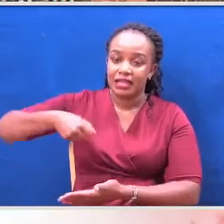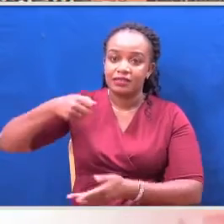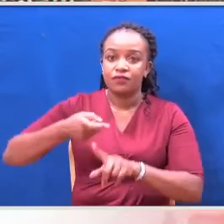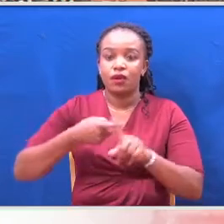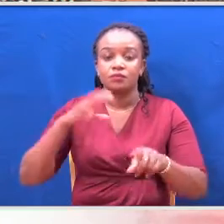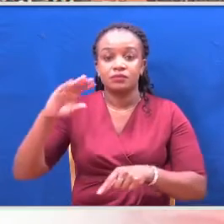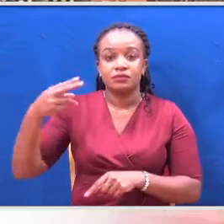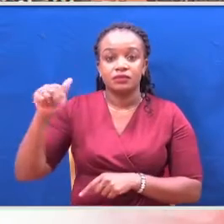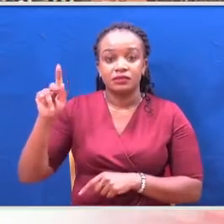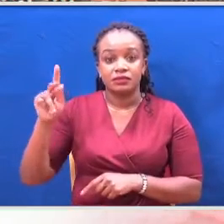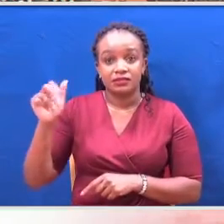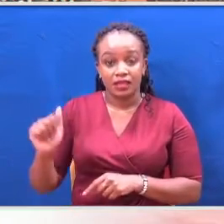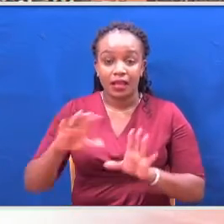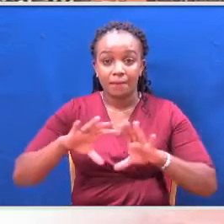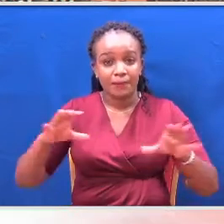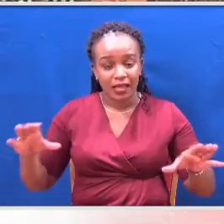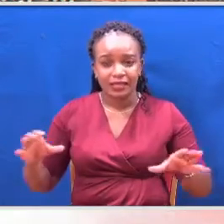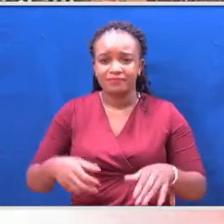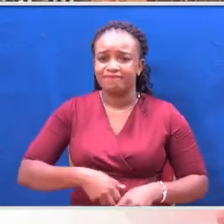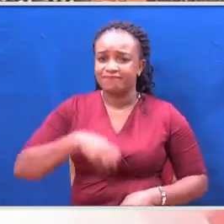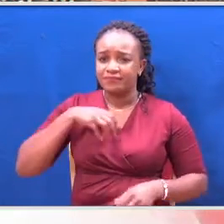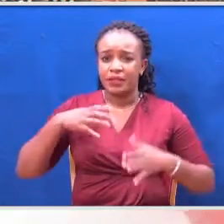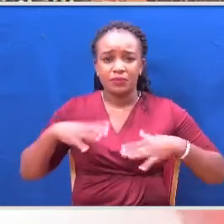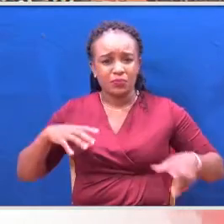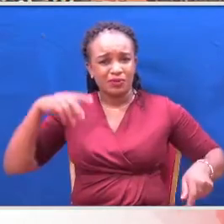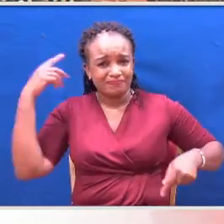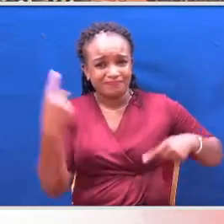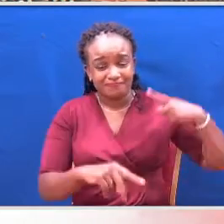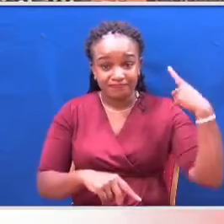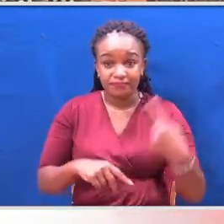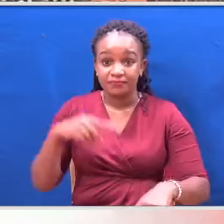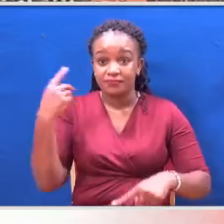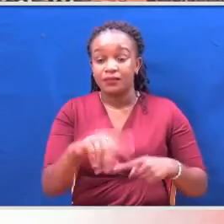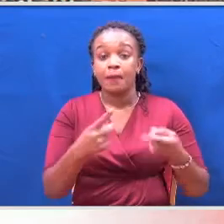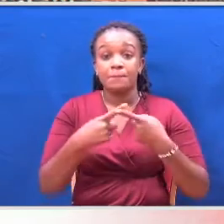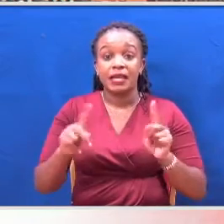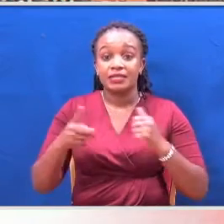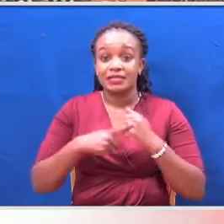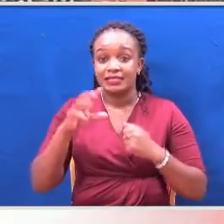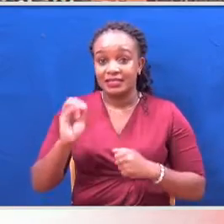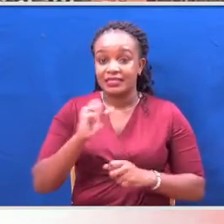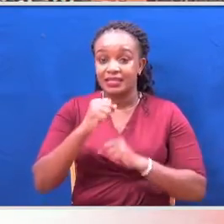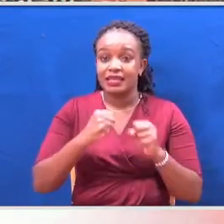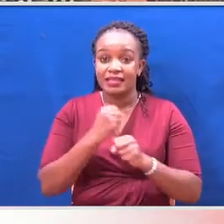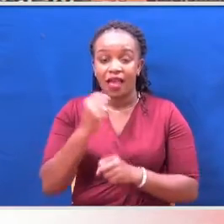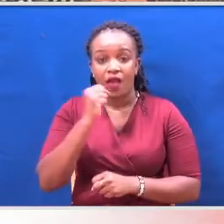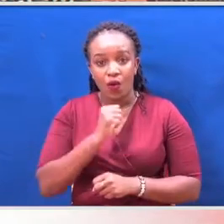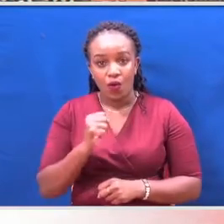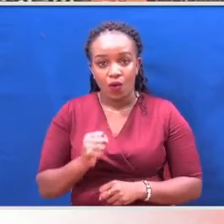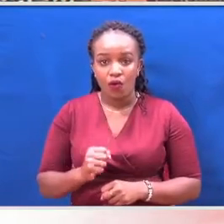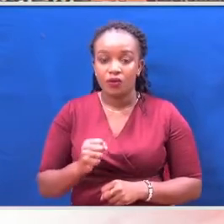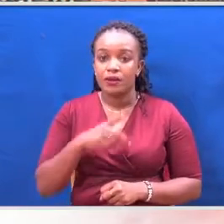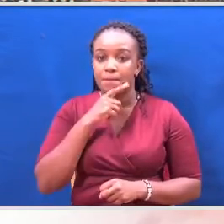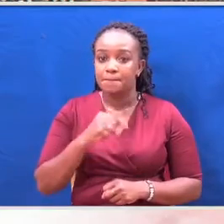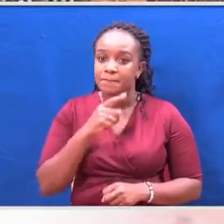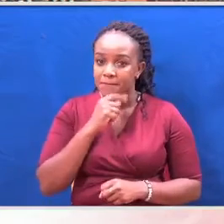market. Angry mob roughed him up, but the 60-year-old man appeared unbothered. However, some sympathetic